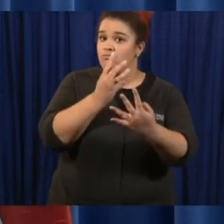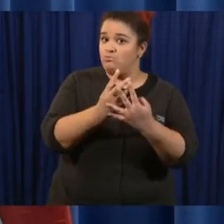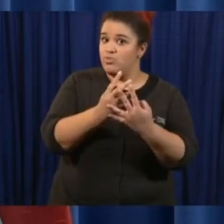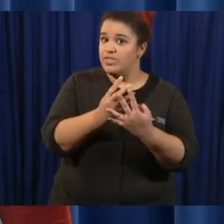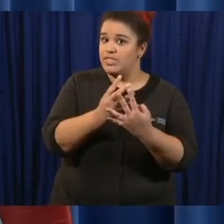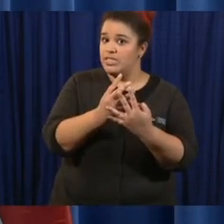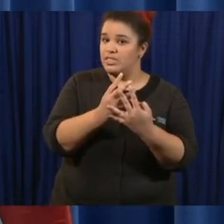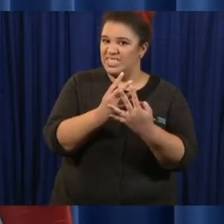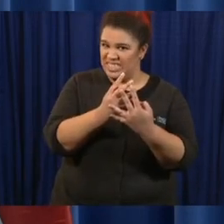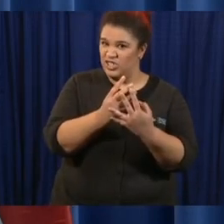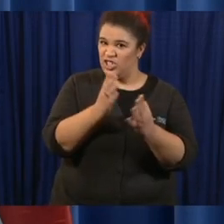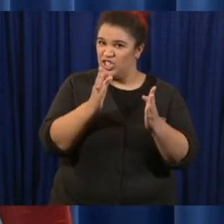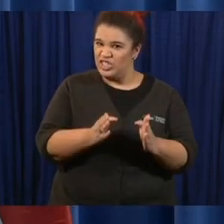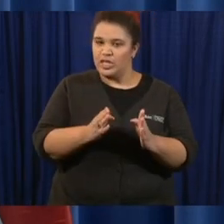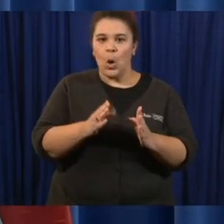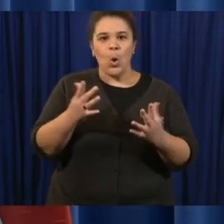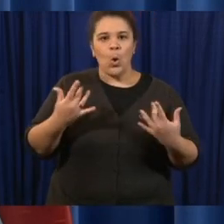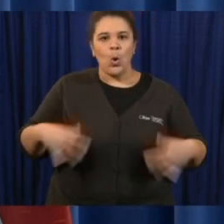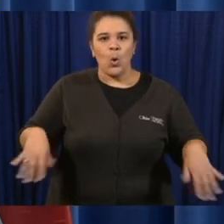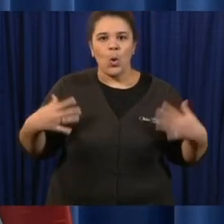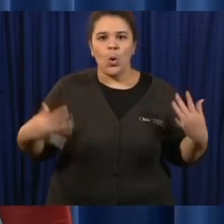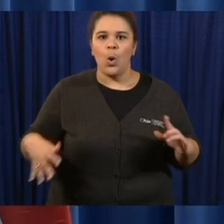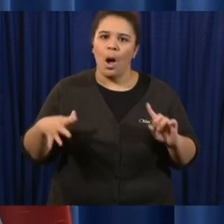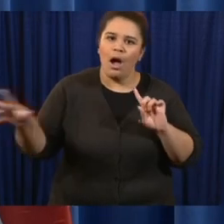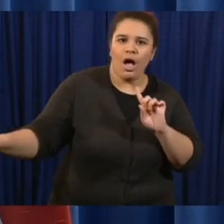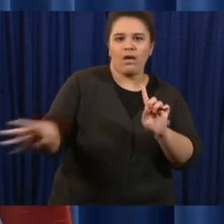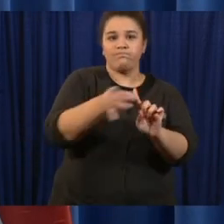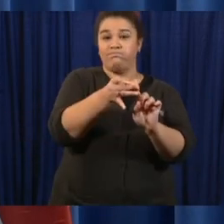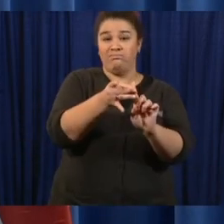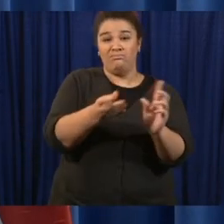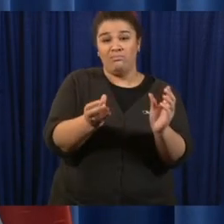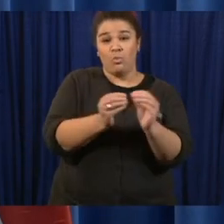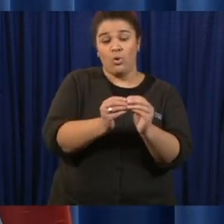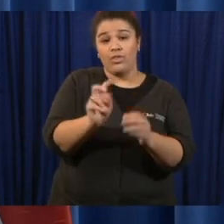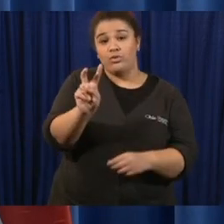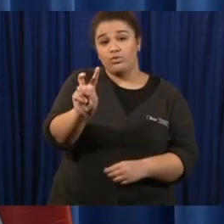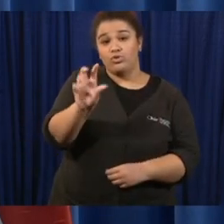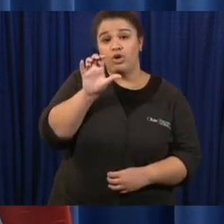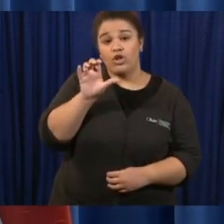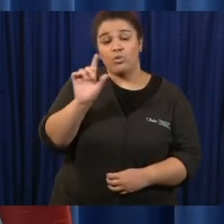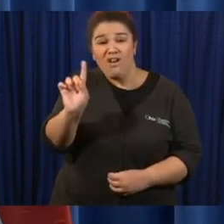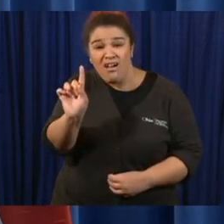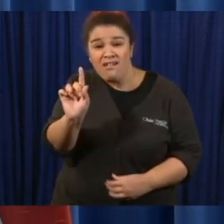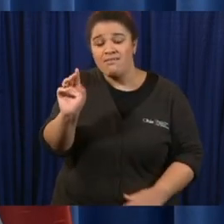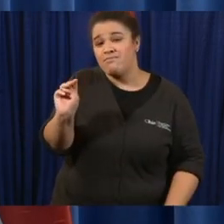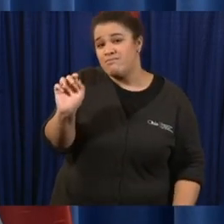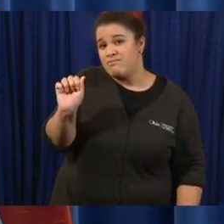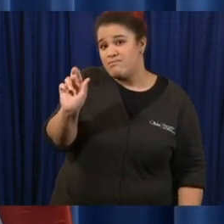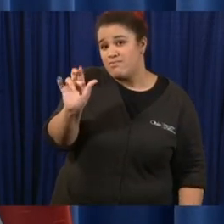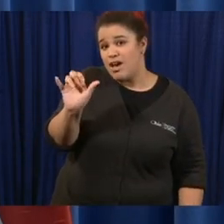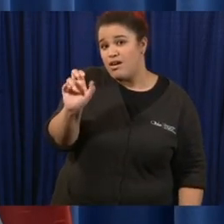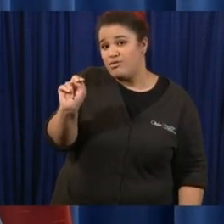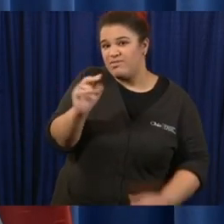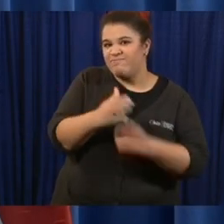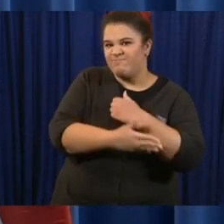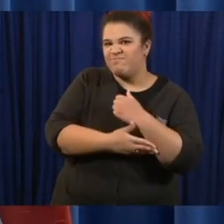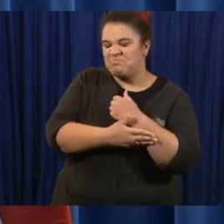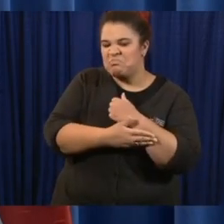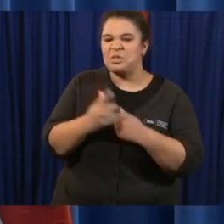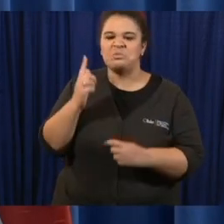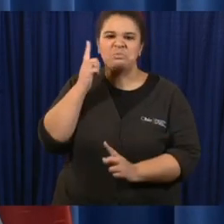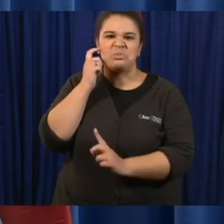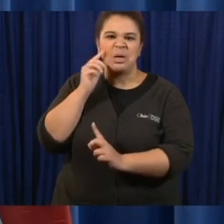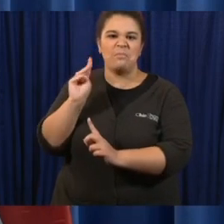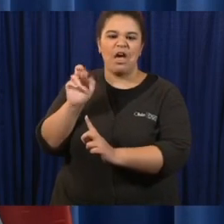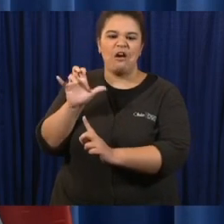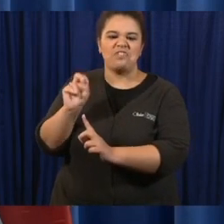spiral. Over 200 more today out of Marion County, which I'm pretty sure come from the prison. Nearly 800